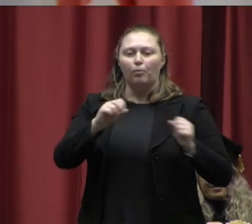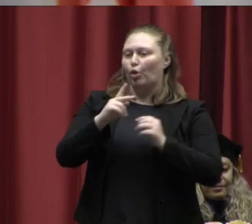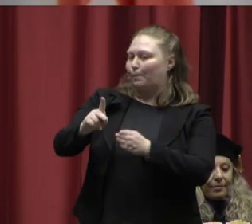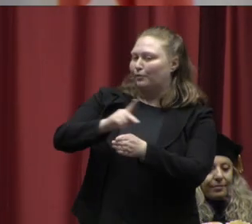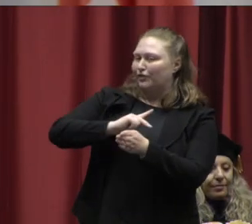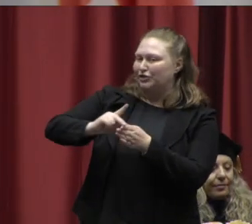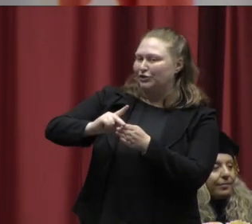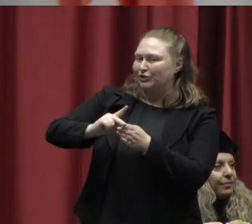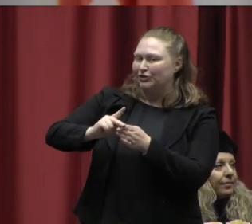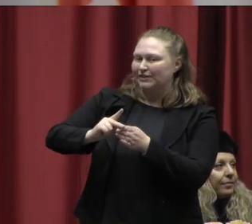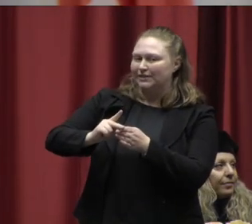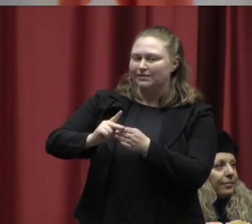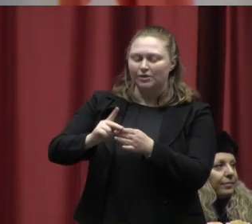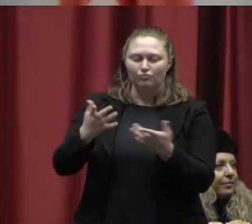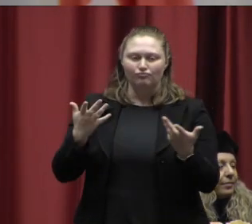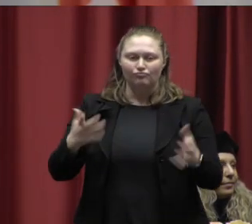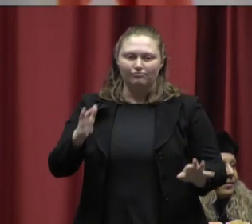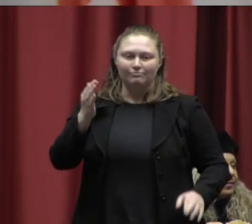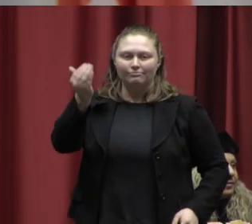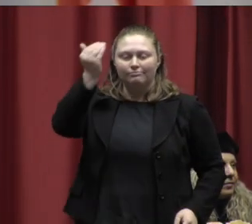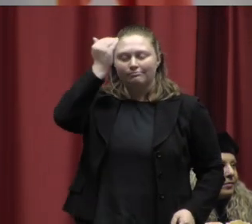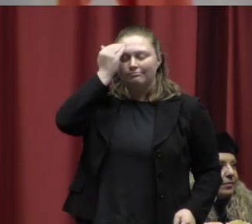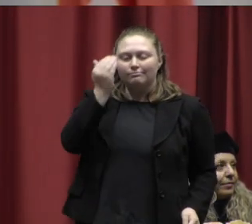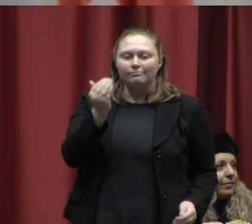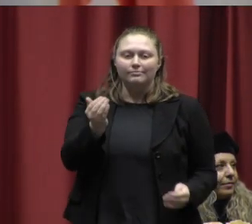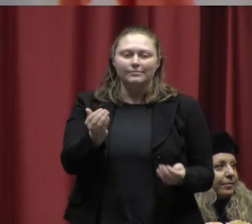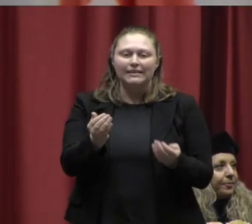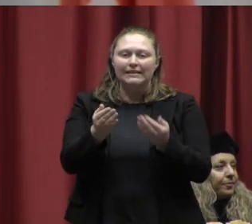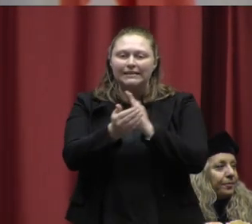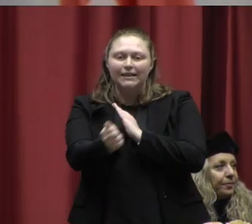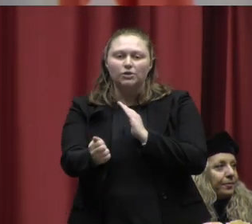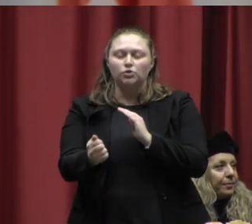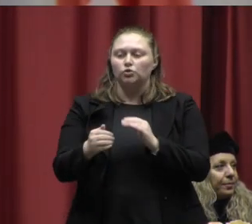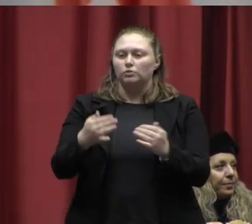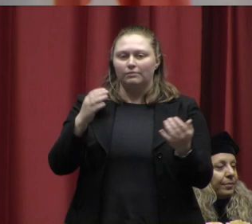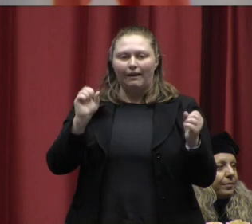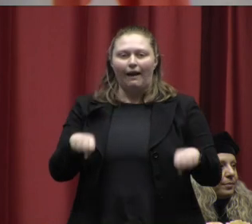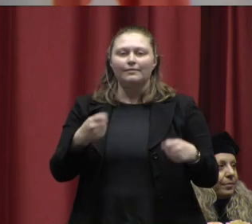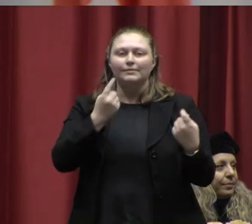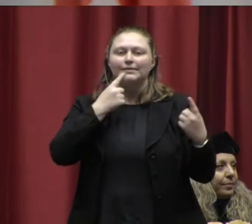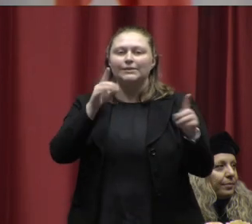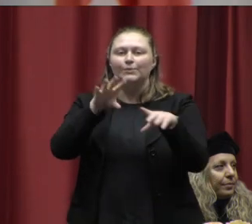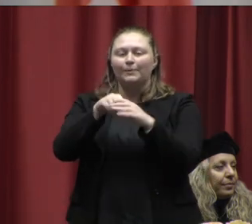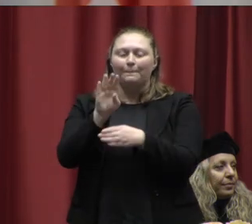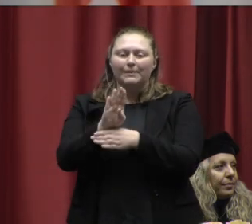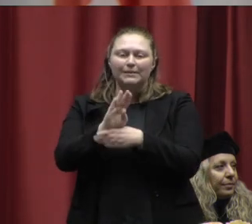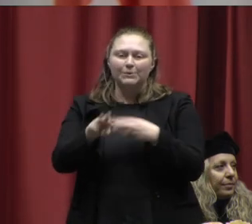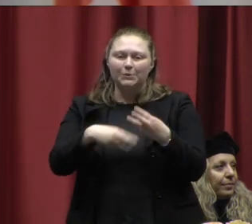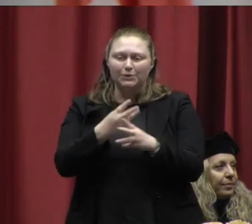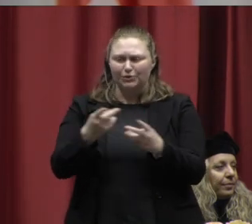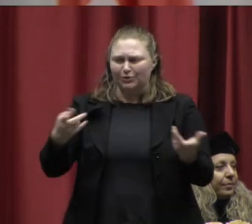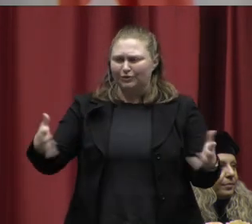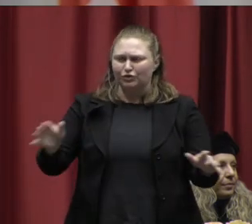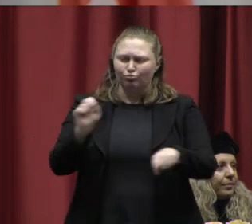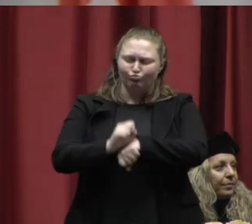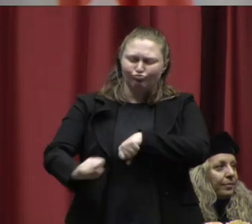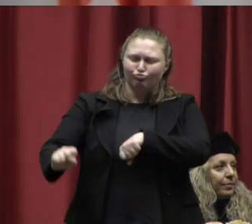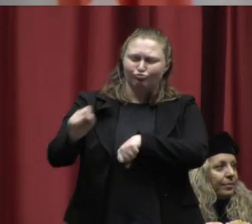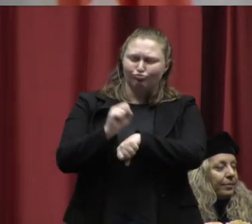professionals, equipped with the knowledge and skills to succeed in the business world. You worked really